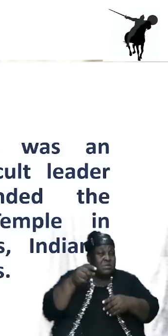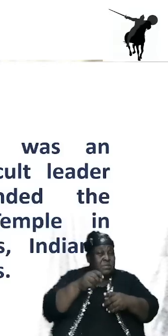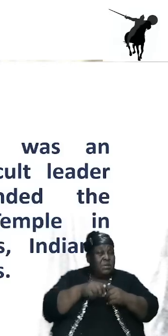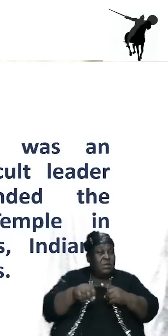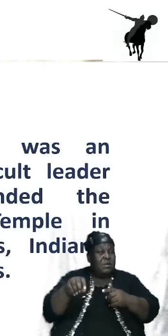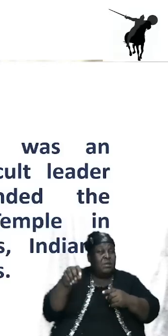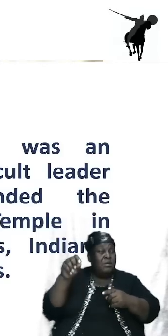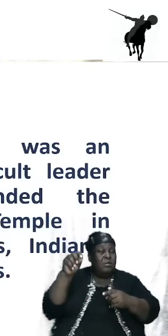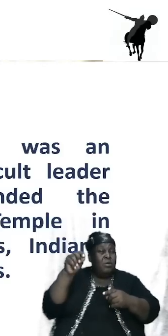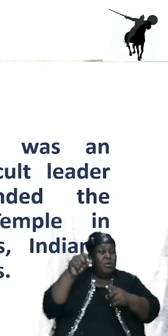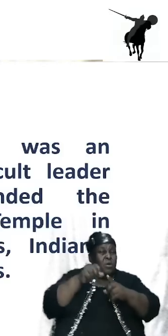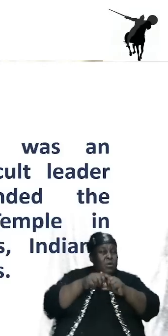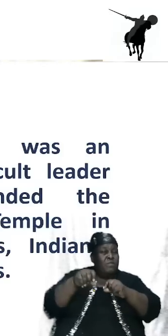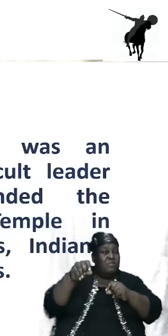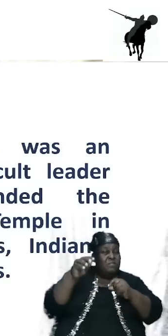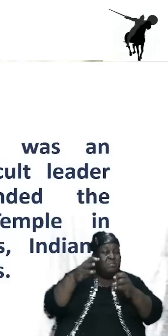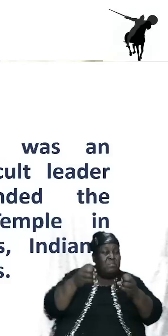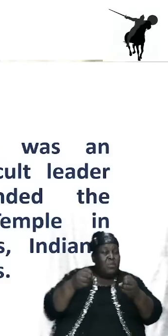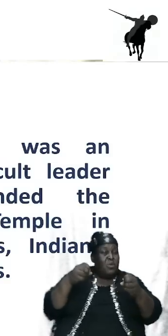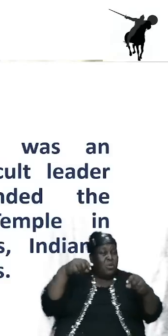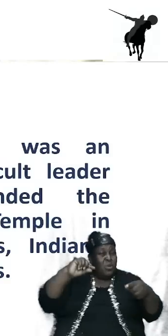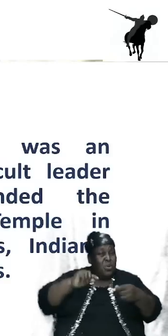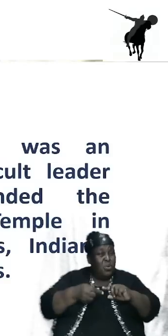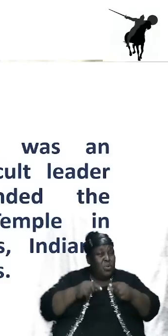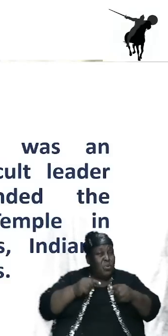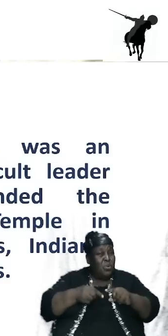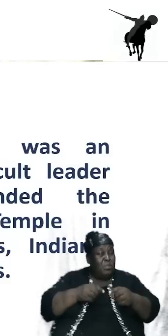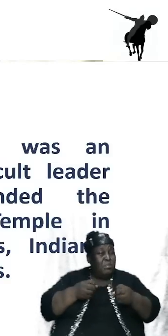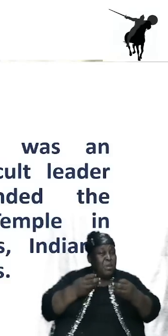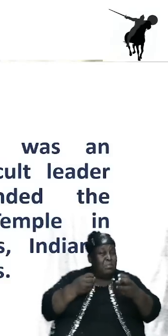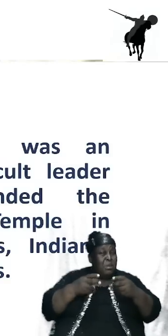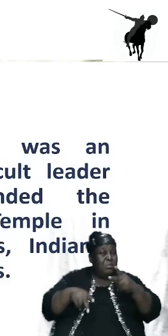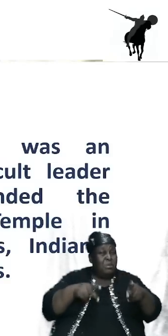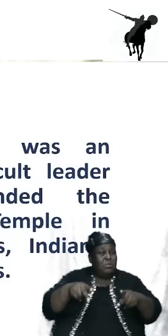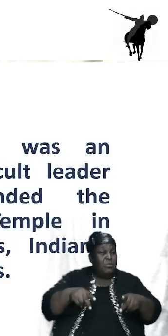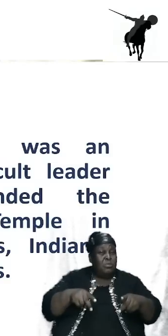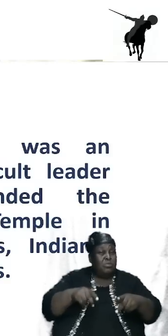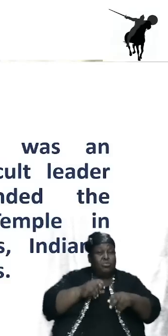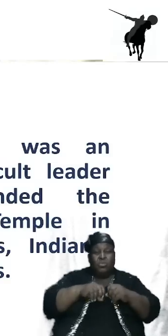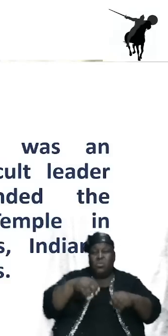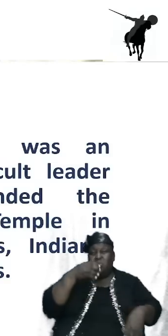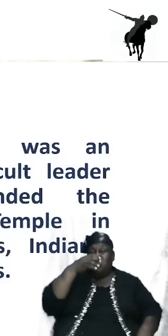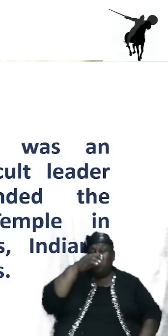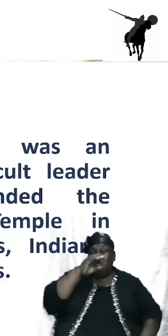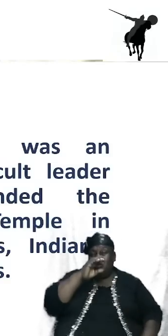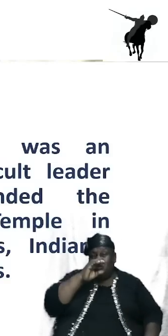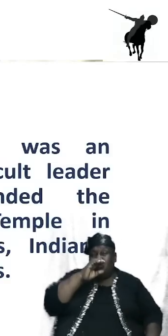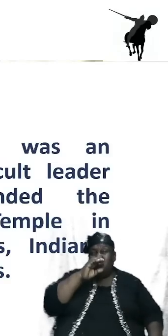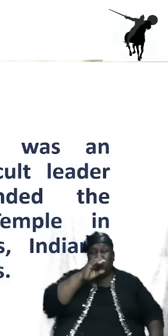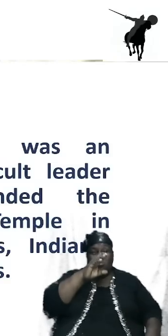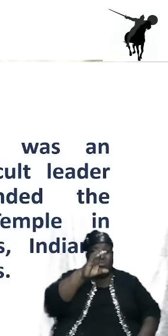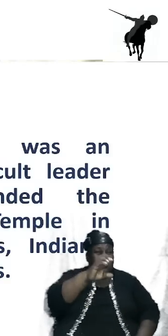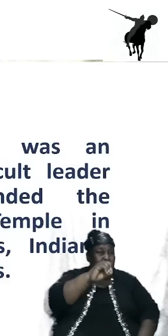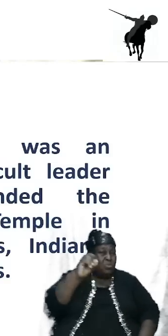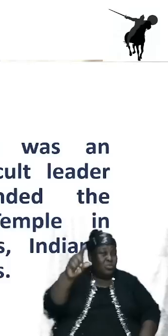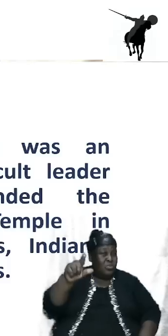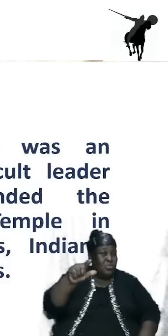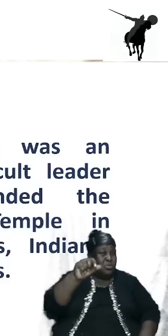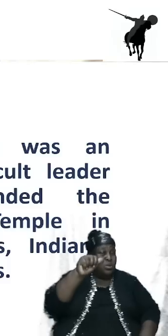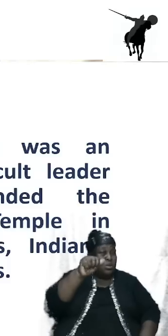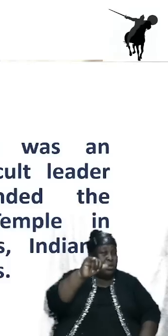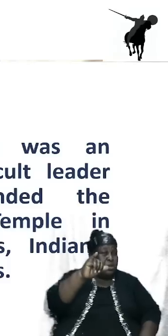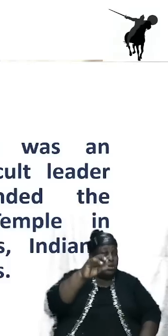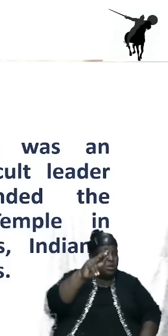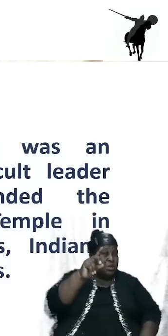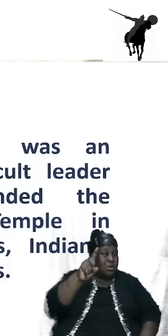mass killing of these people. And even your people talk about don't drink the Kool-Aid, what you're talking about was what he did. Because he went on to say, look here, God